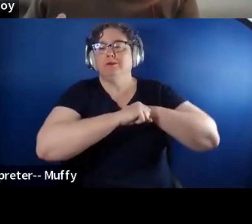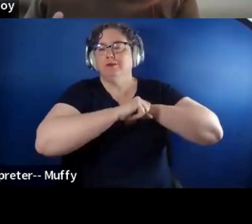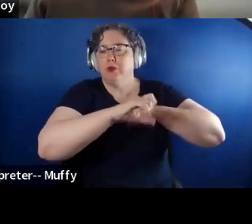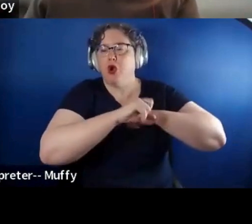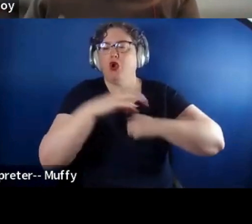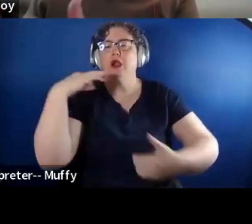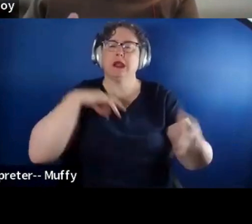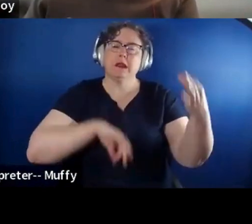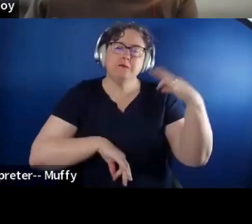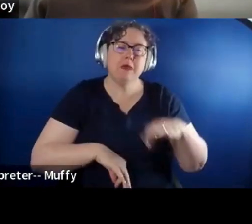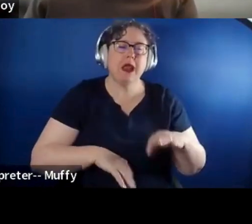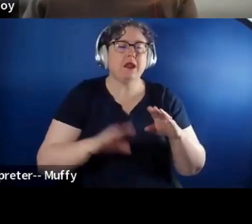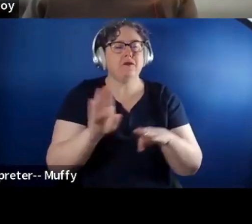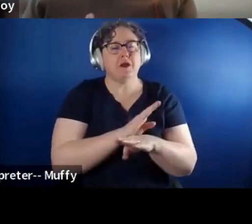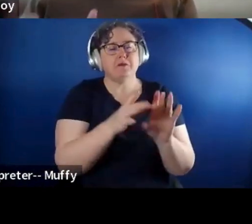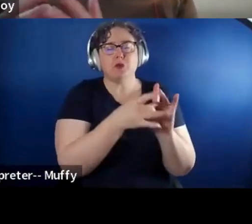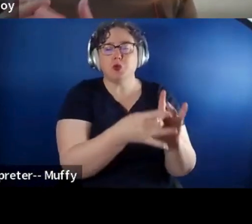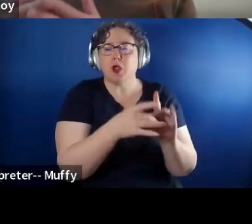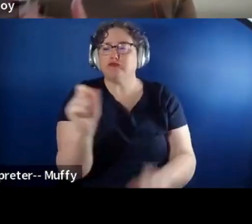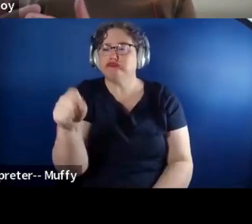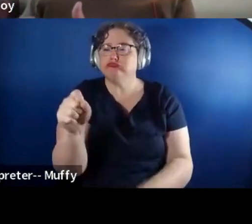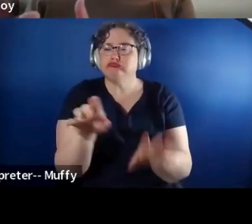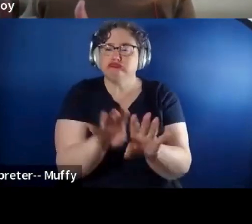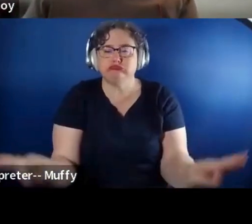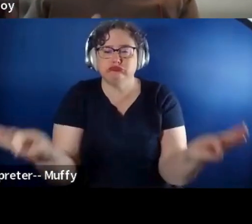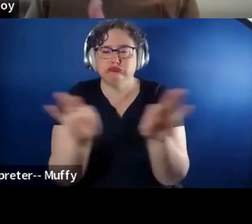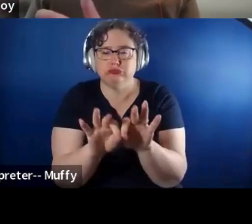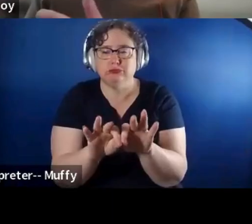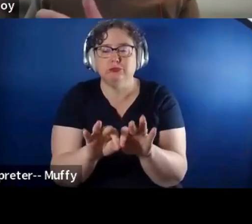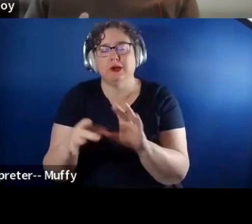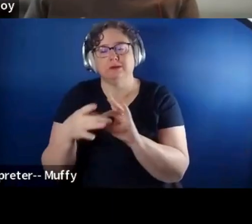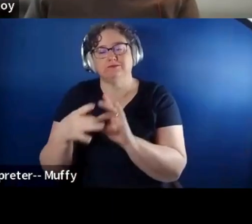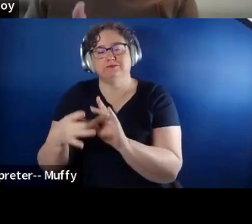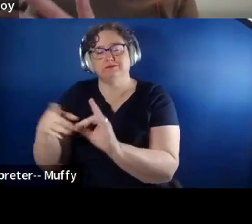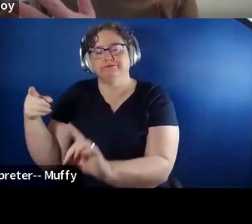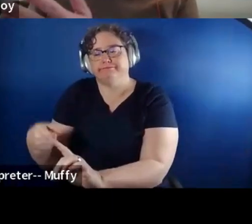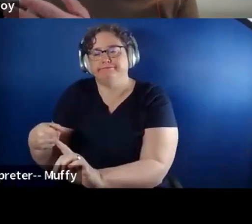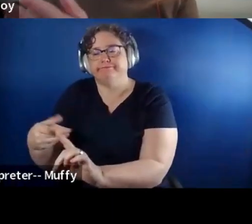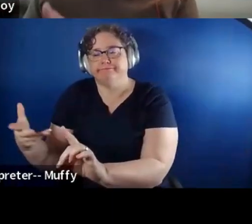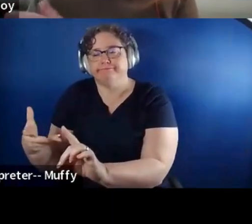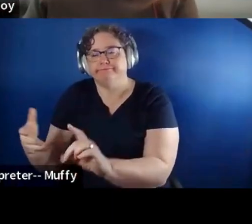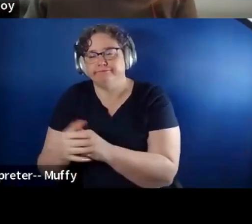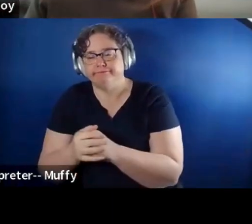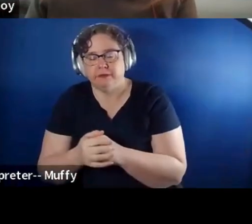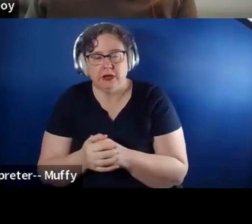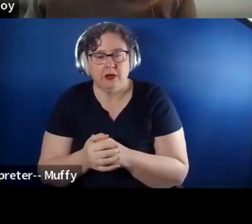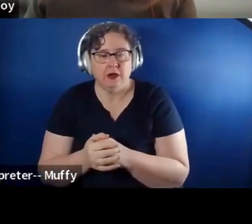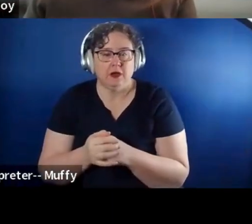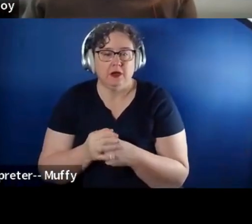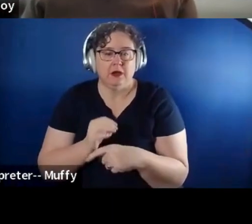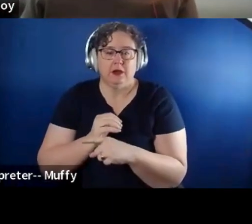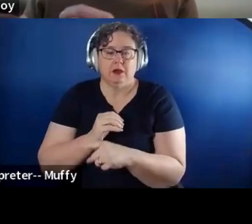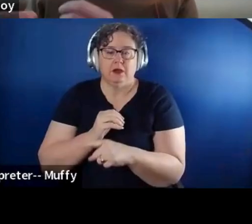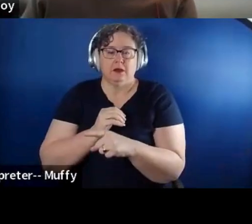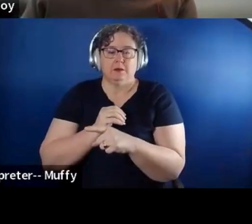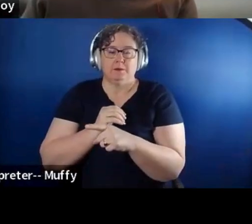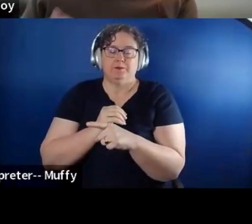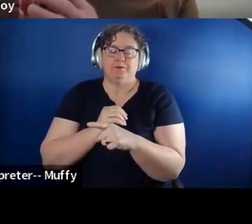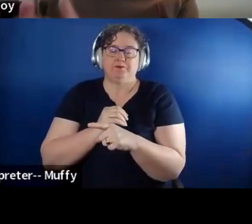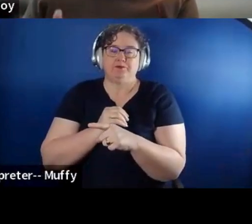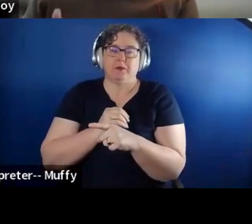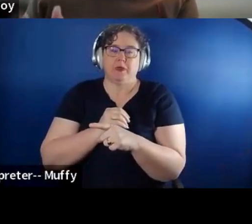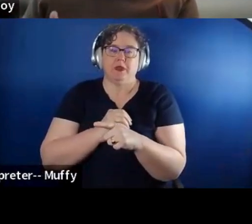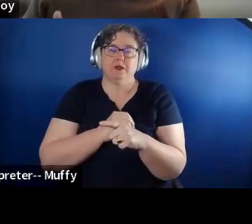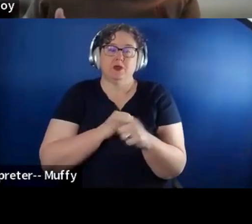business relationships are very important, but it's all about relationships. So in the case of the associate driven sponsorship program, recommended